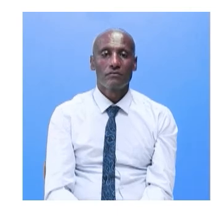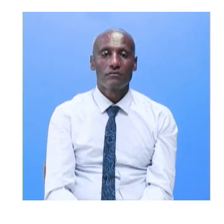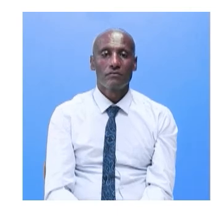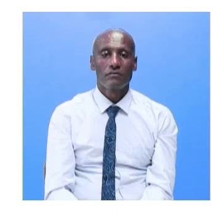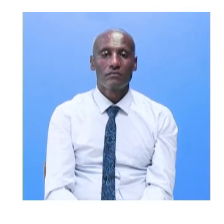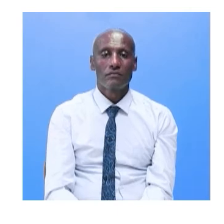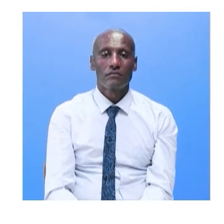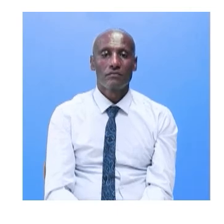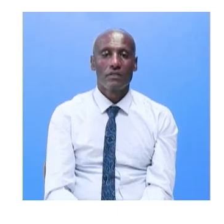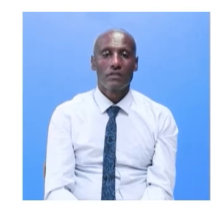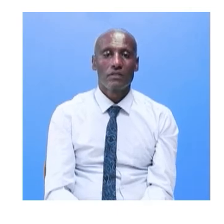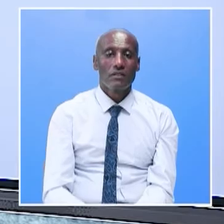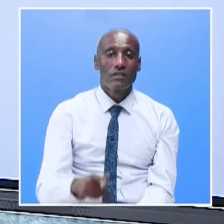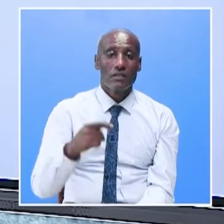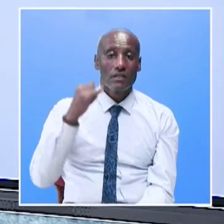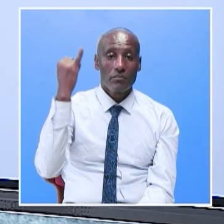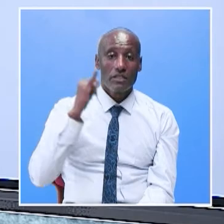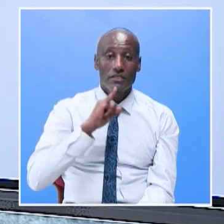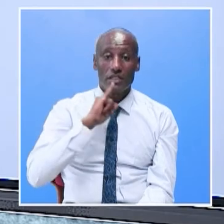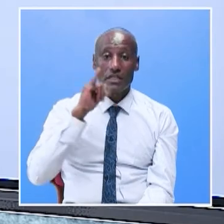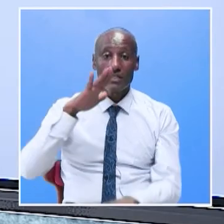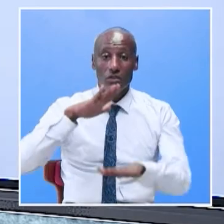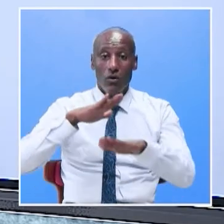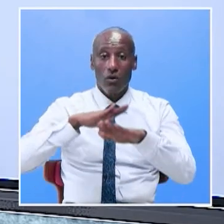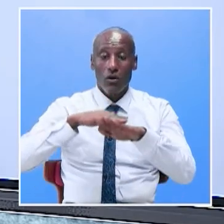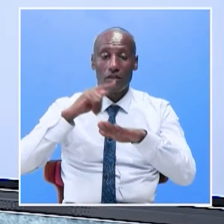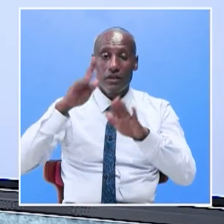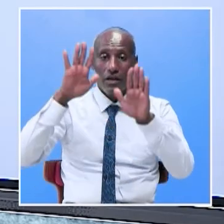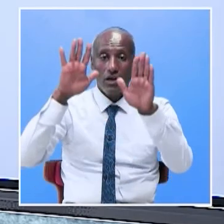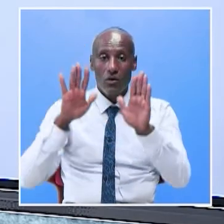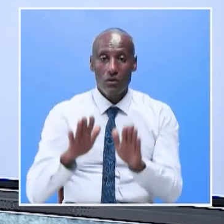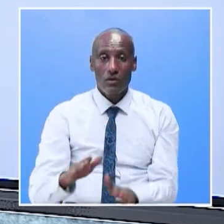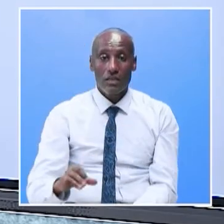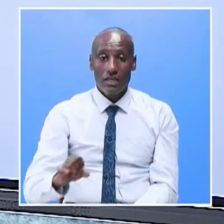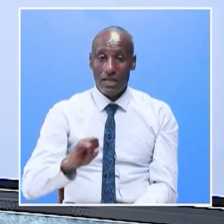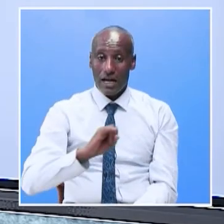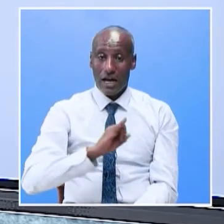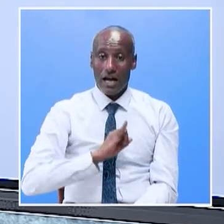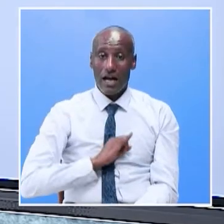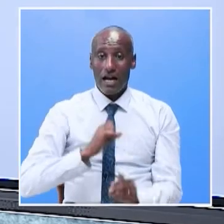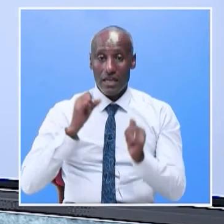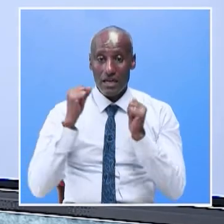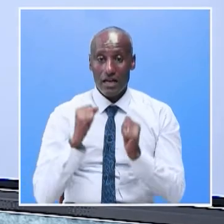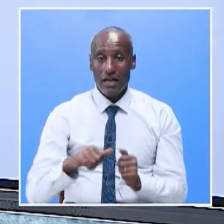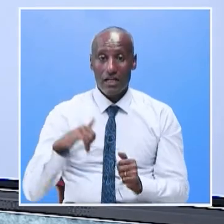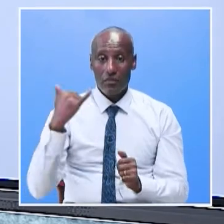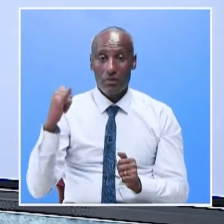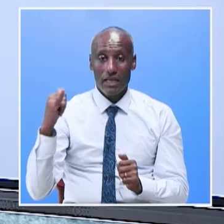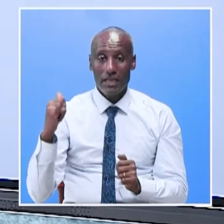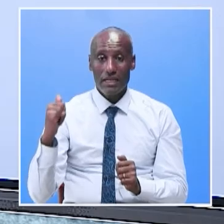The picture is on the wall. The next one is I can play